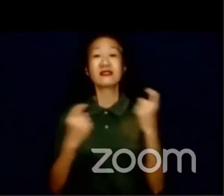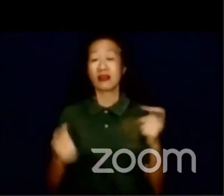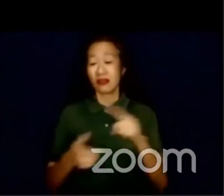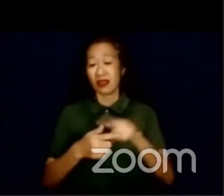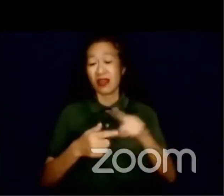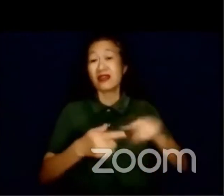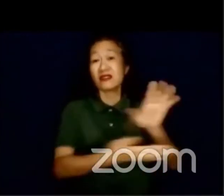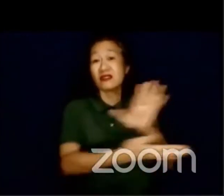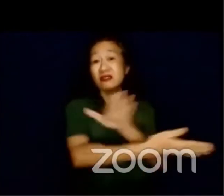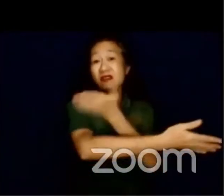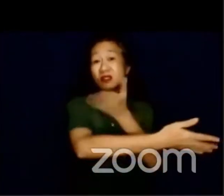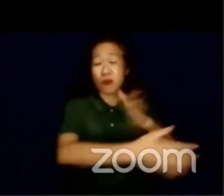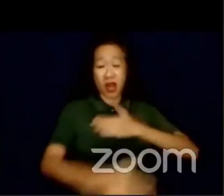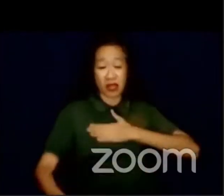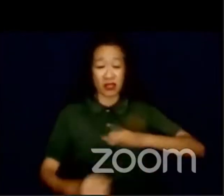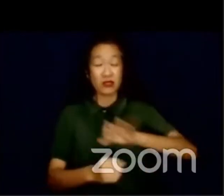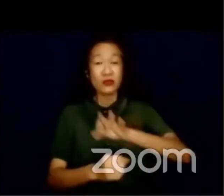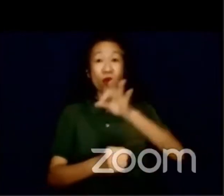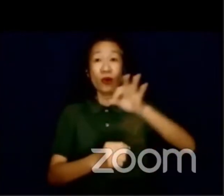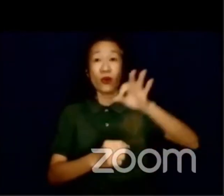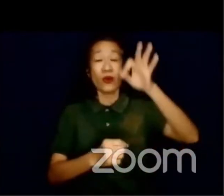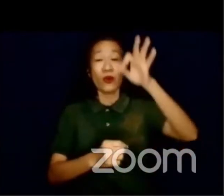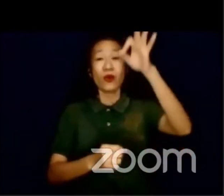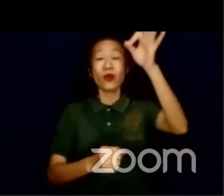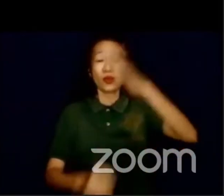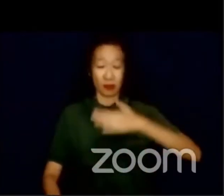sins. Then sings my